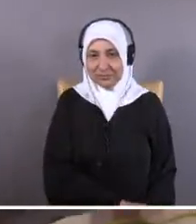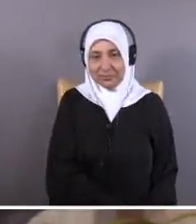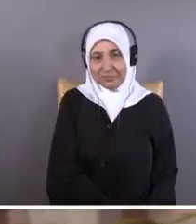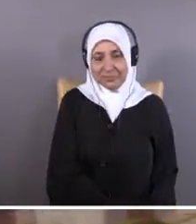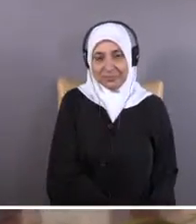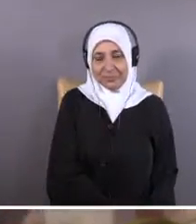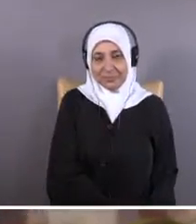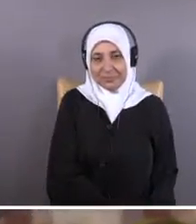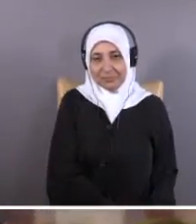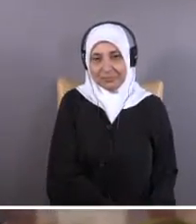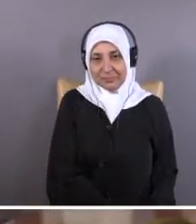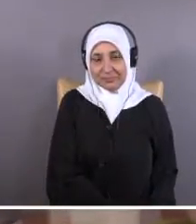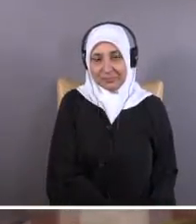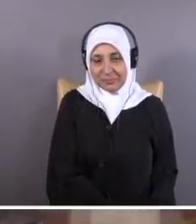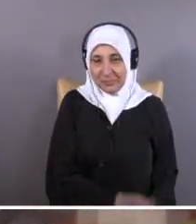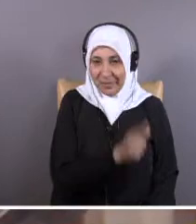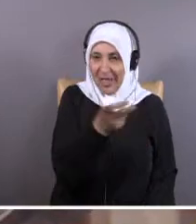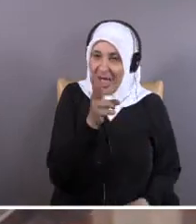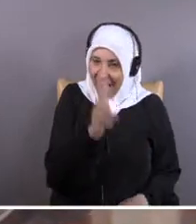Dinachanya,